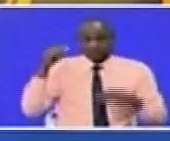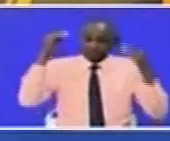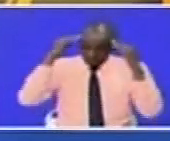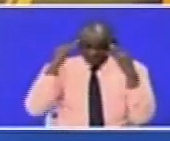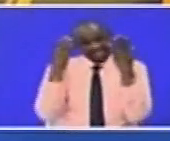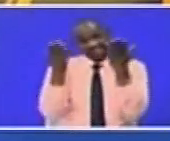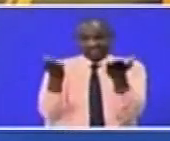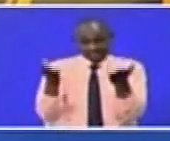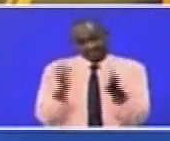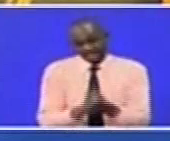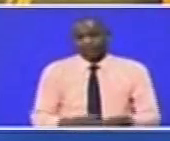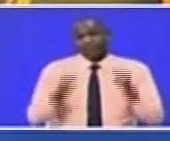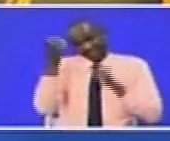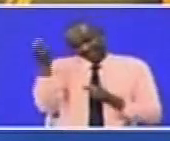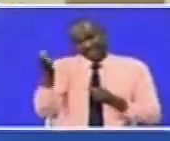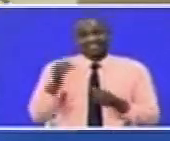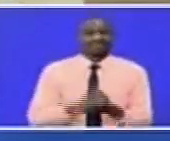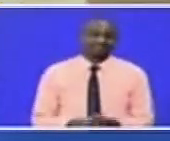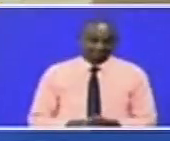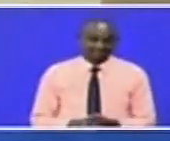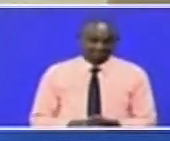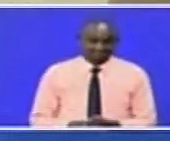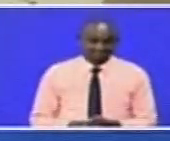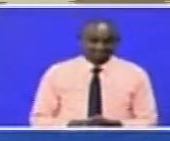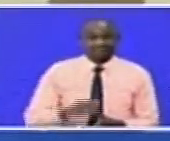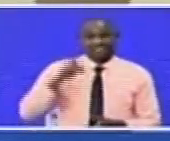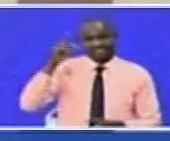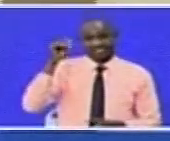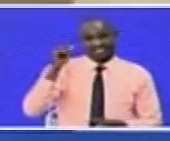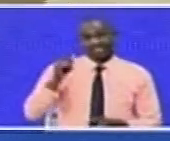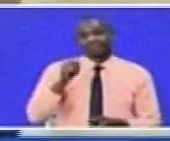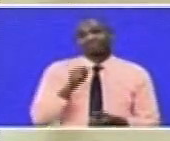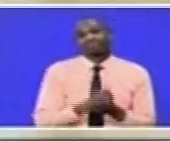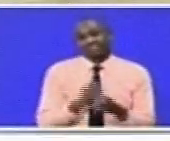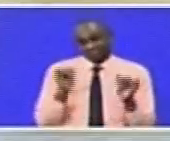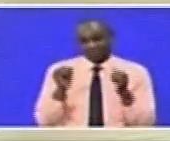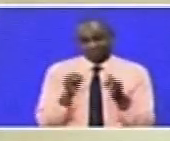comrades and boss at the Supreme Court. Now, Tinoki, KTN Friday Briefing.